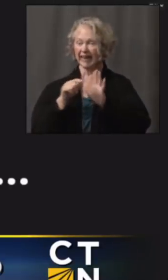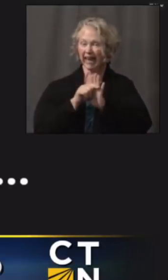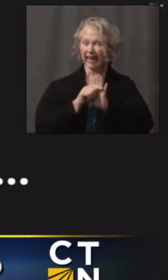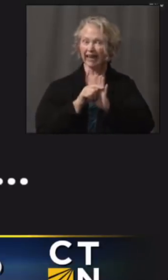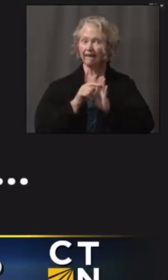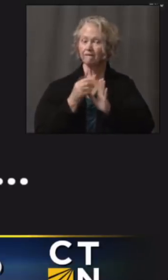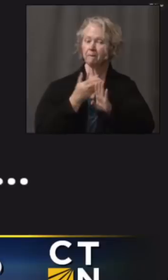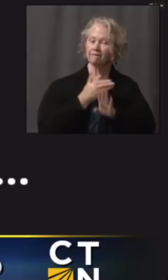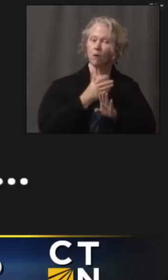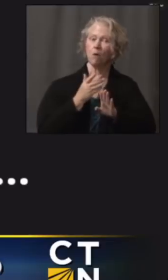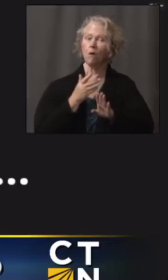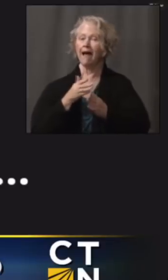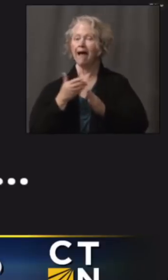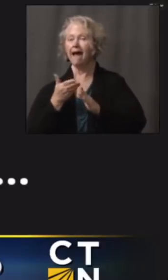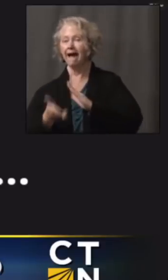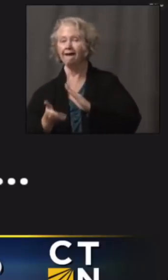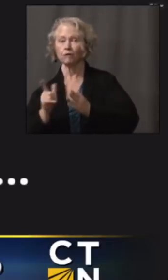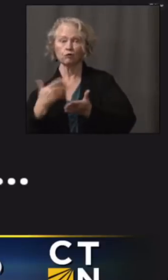will enforcement look like?